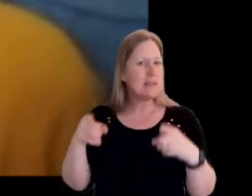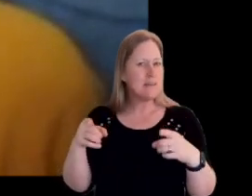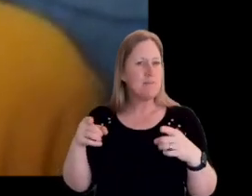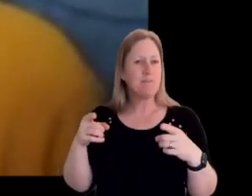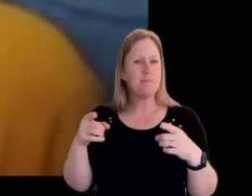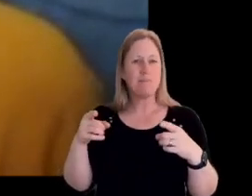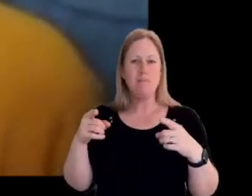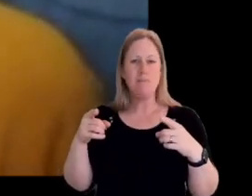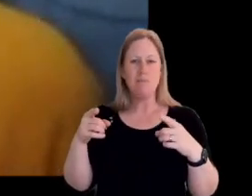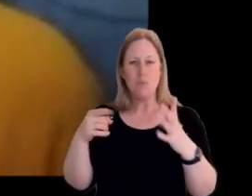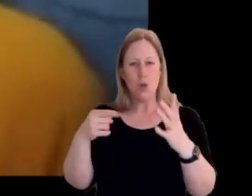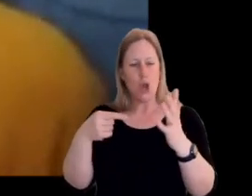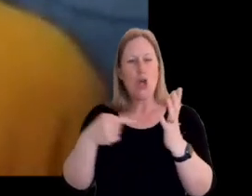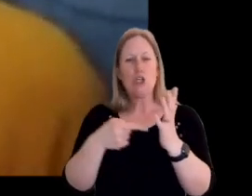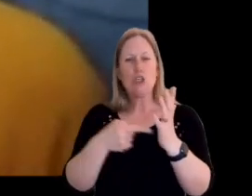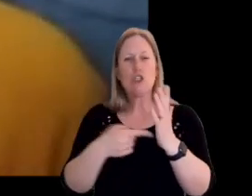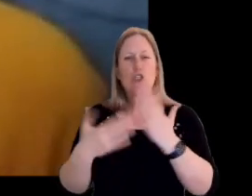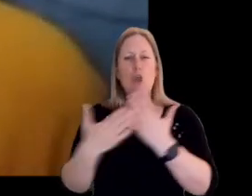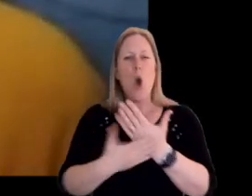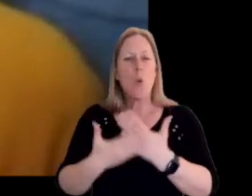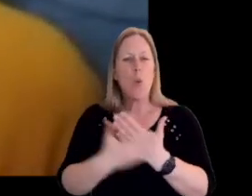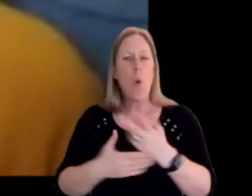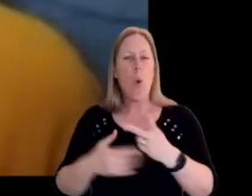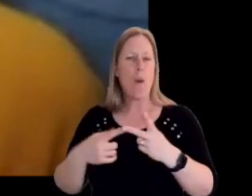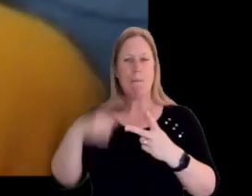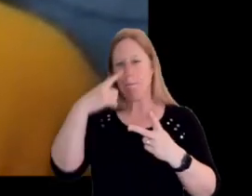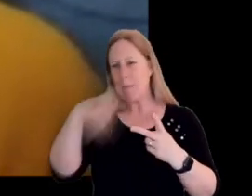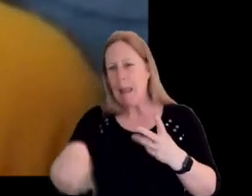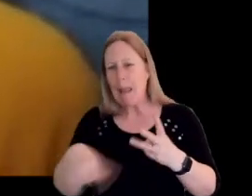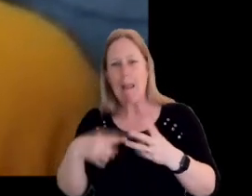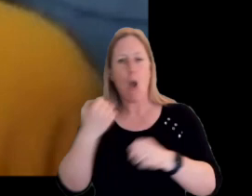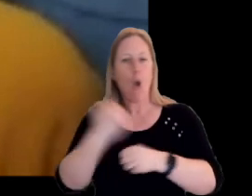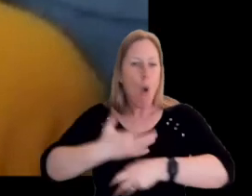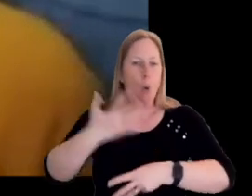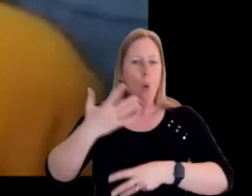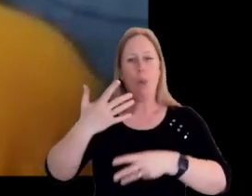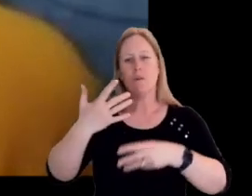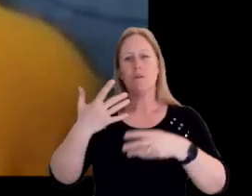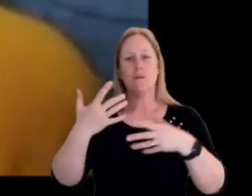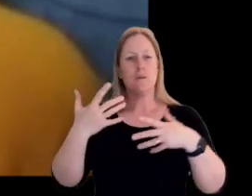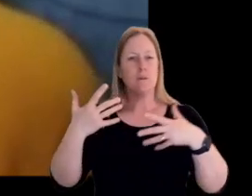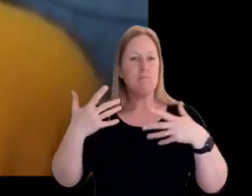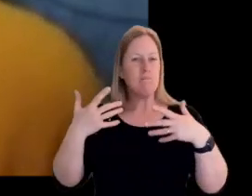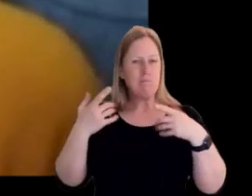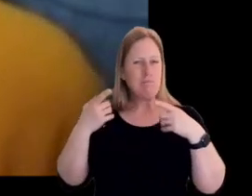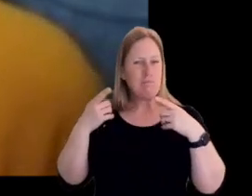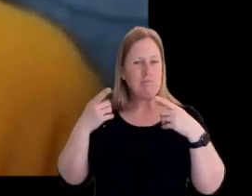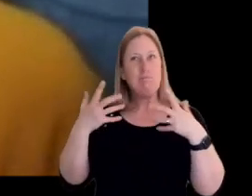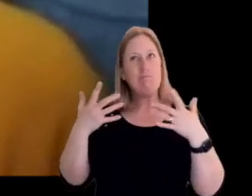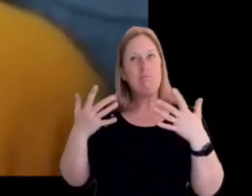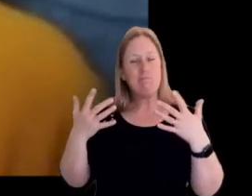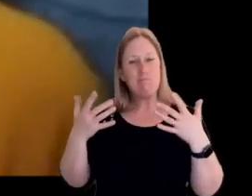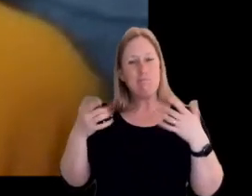sort of turquoise and pink, and it's got gold on it. And